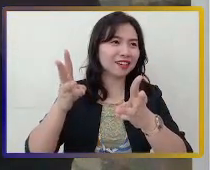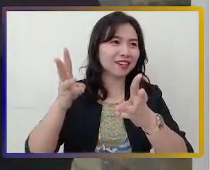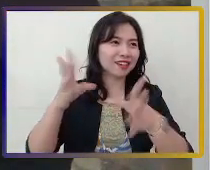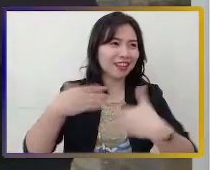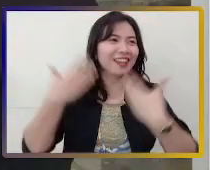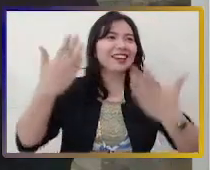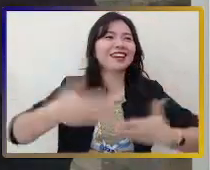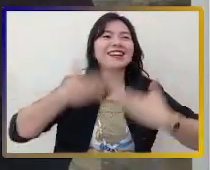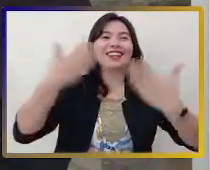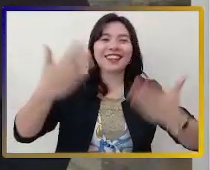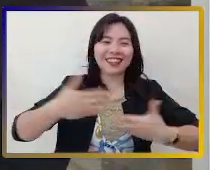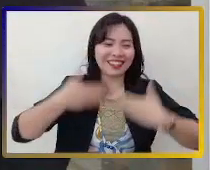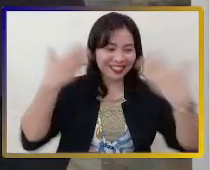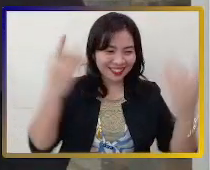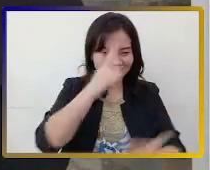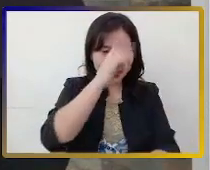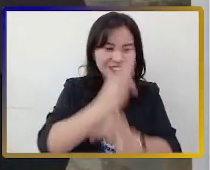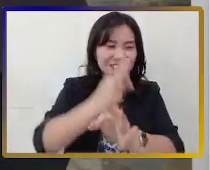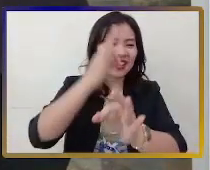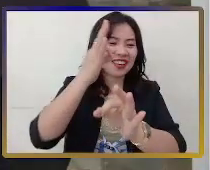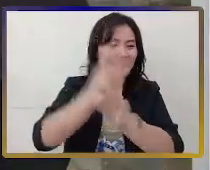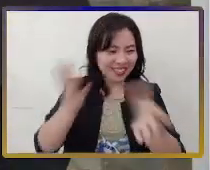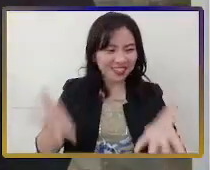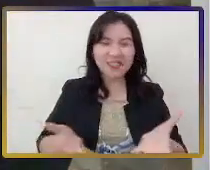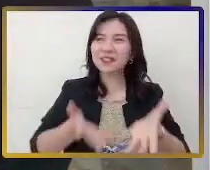cheering on the faithful,